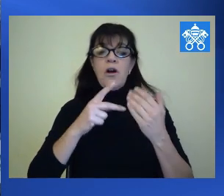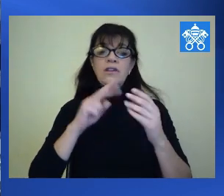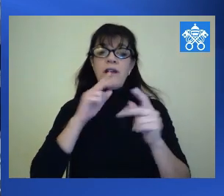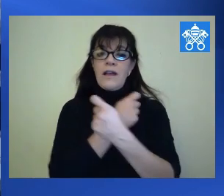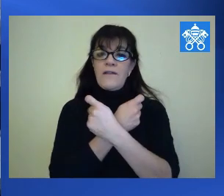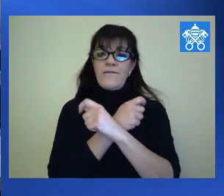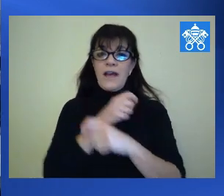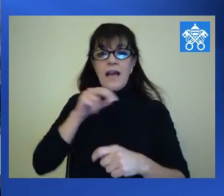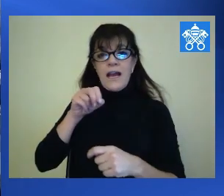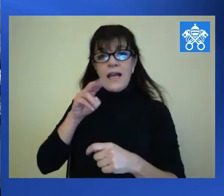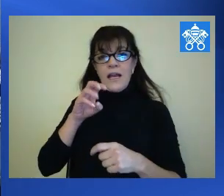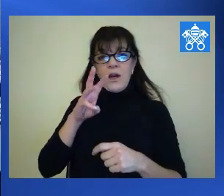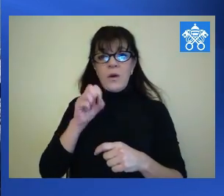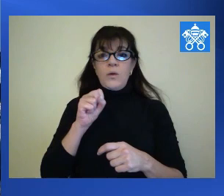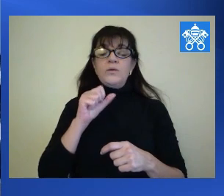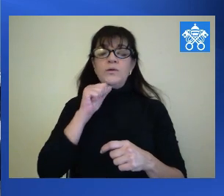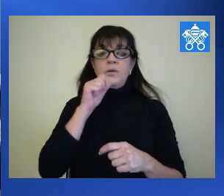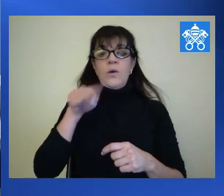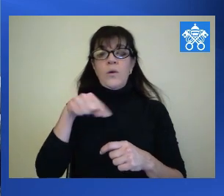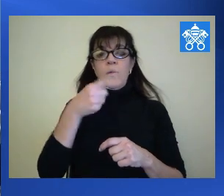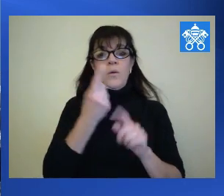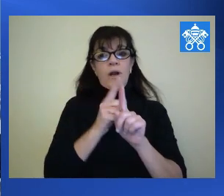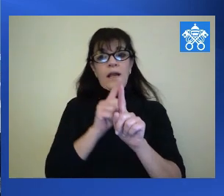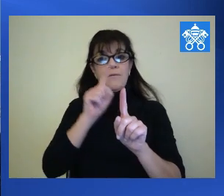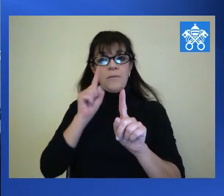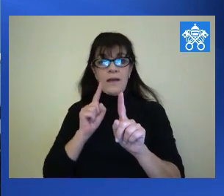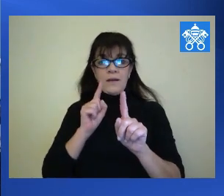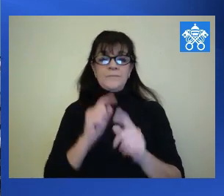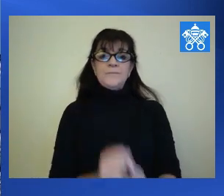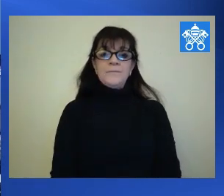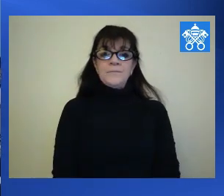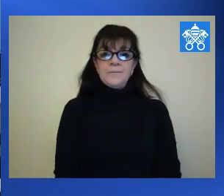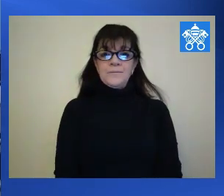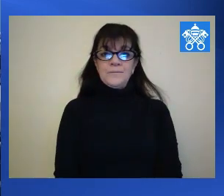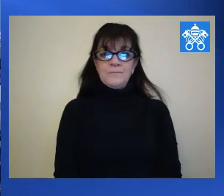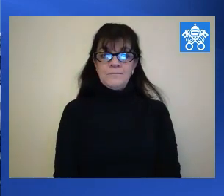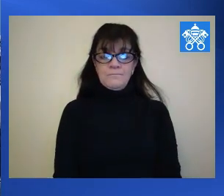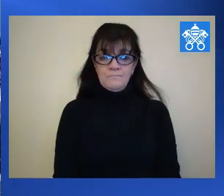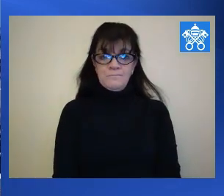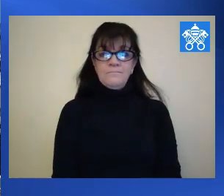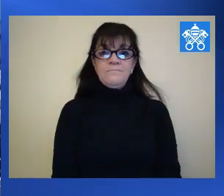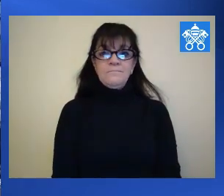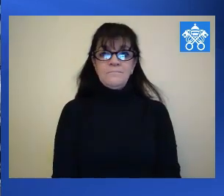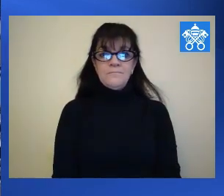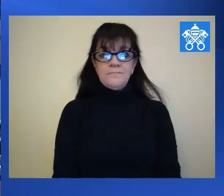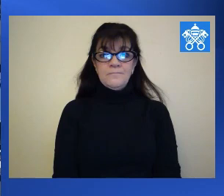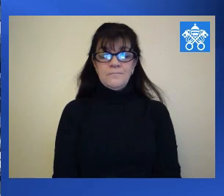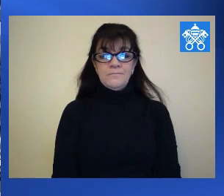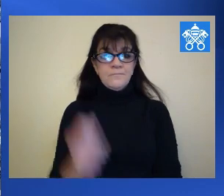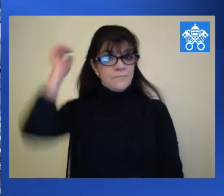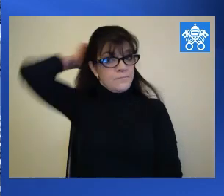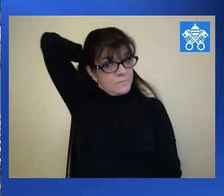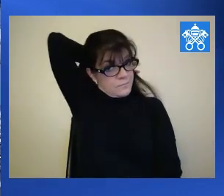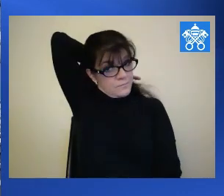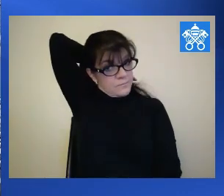Catholic TV, at Madarshan TV, Catholic Faith Network, EWTN, Salt and